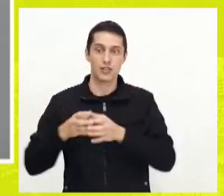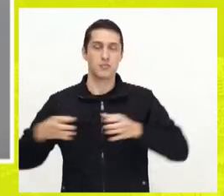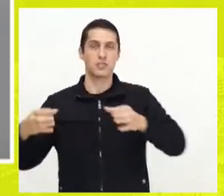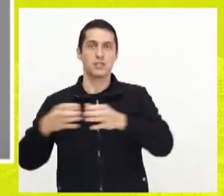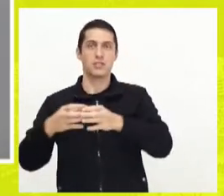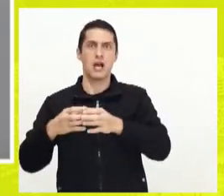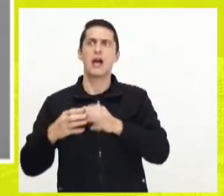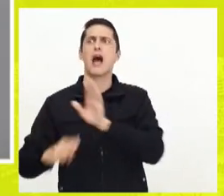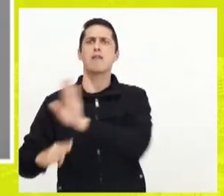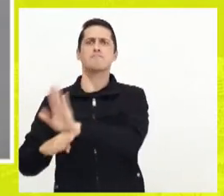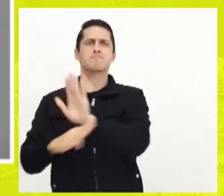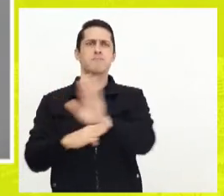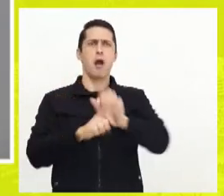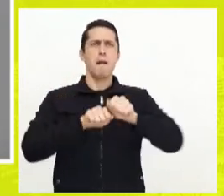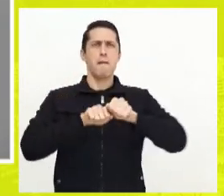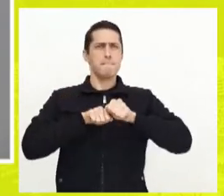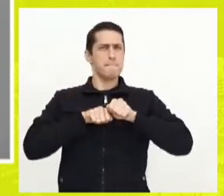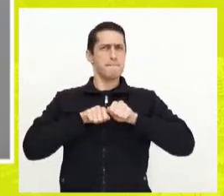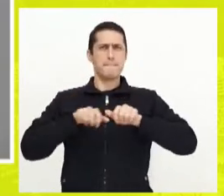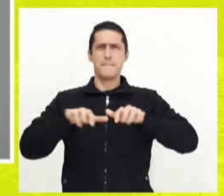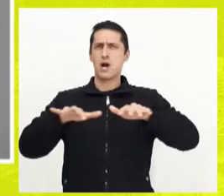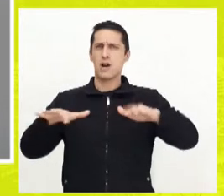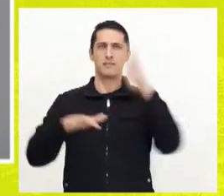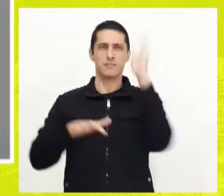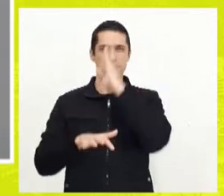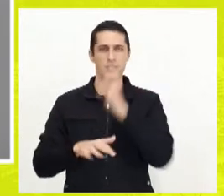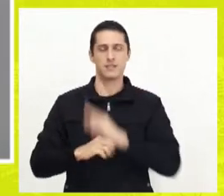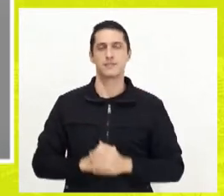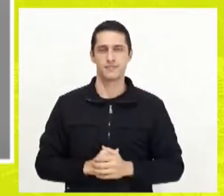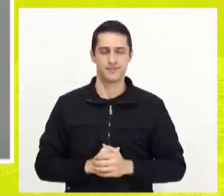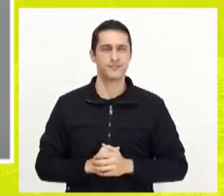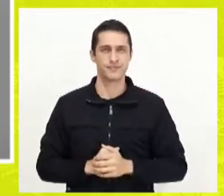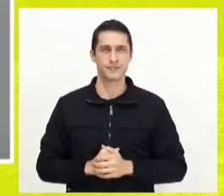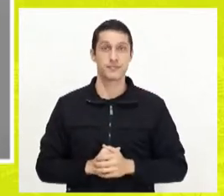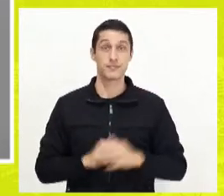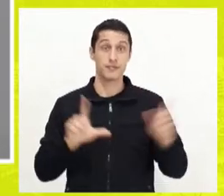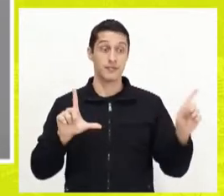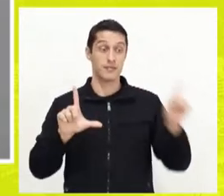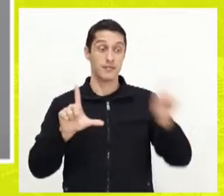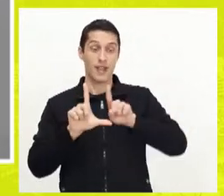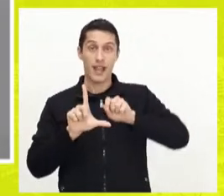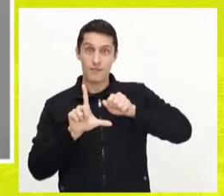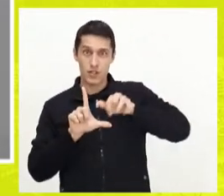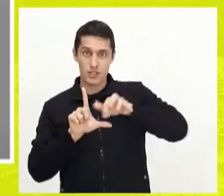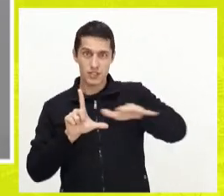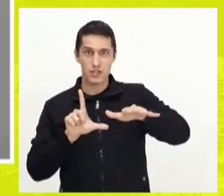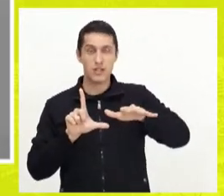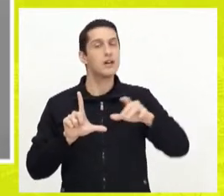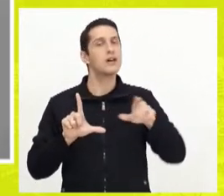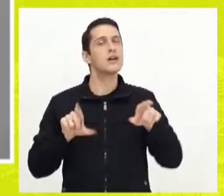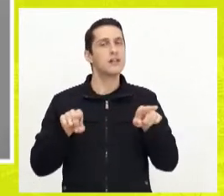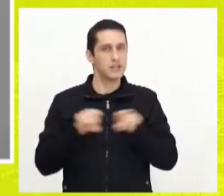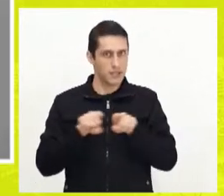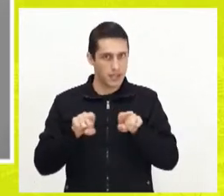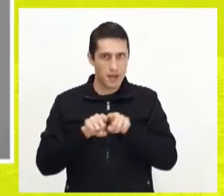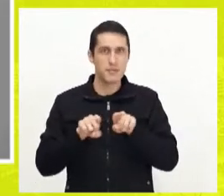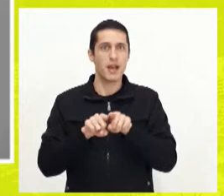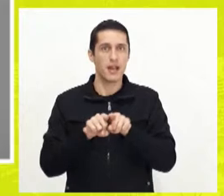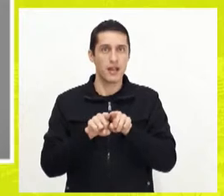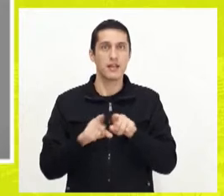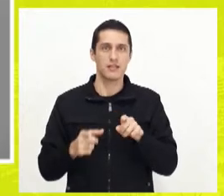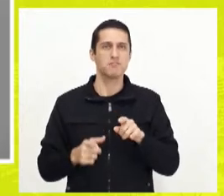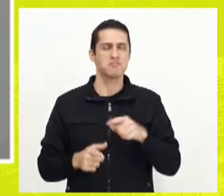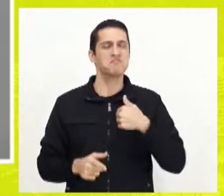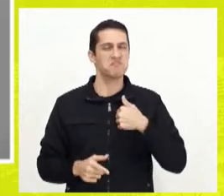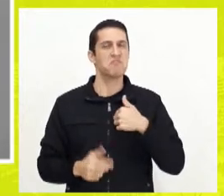brazil in the case of influencers i i subscribed to what she said